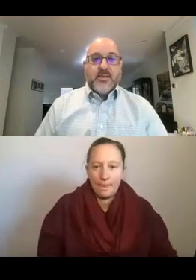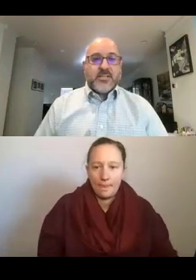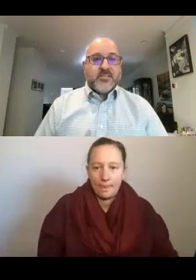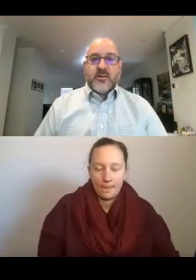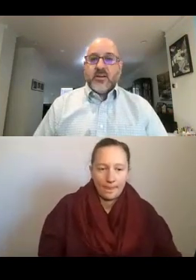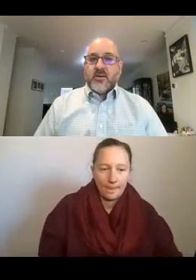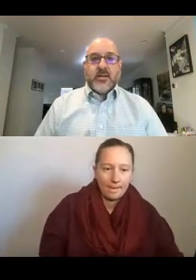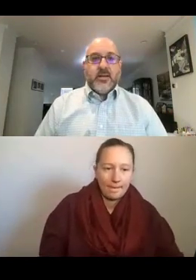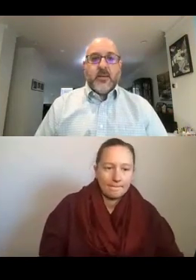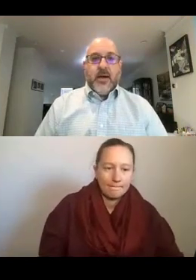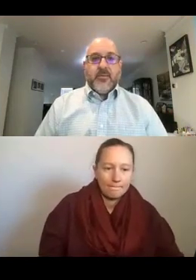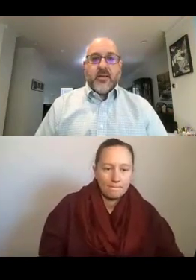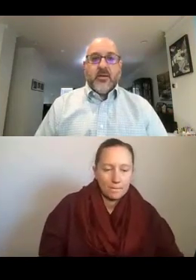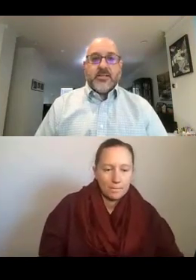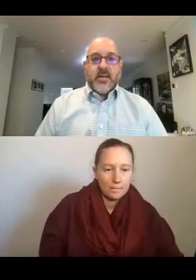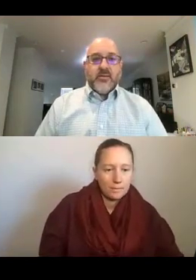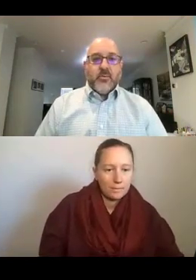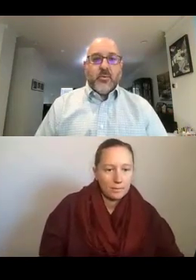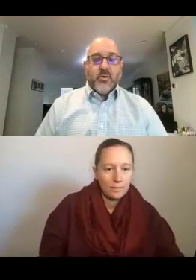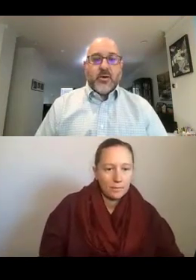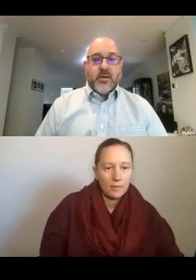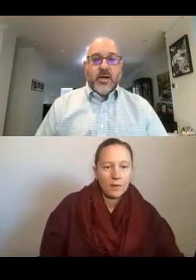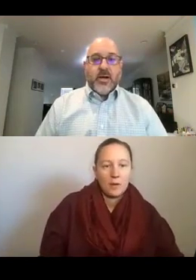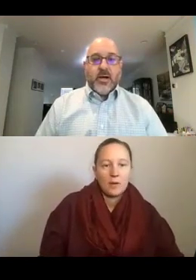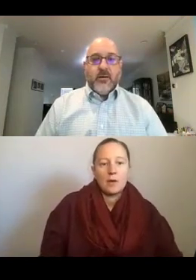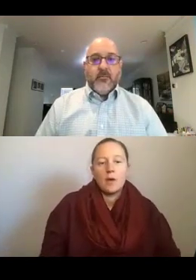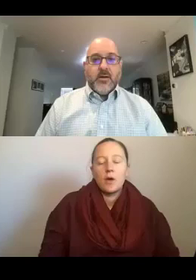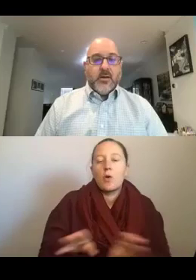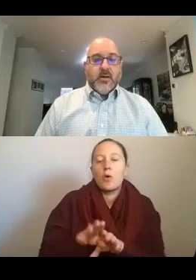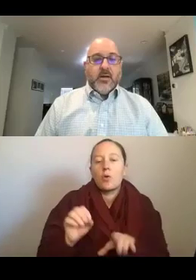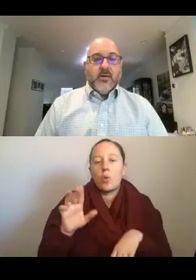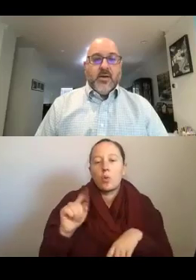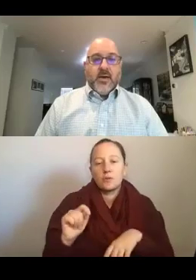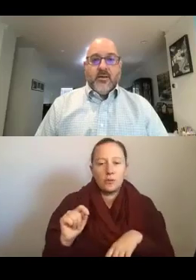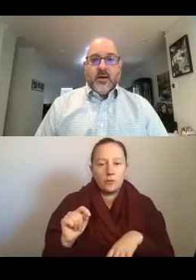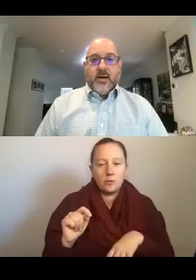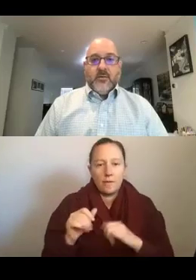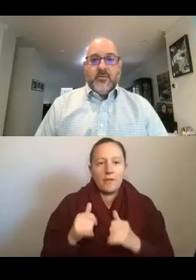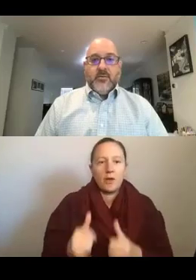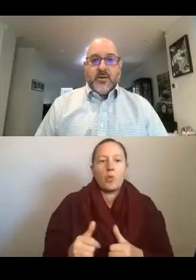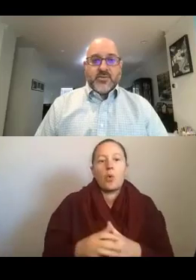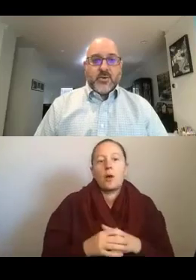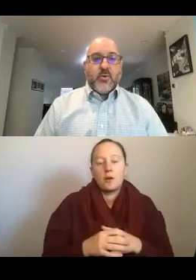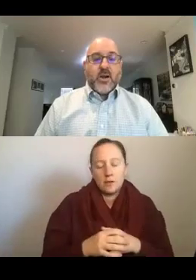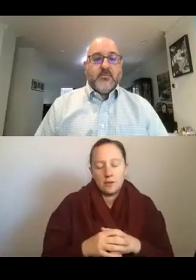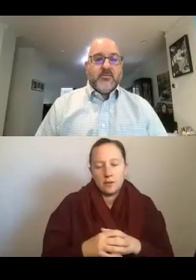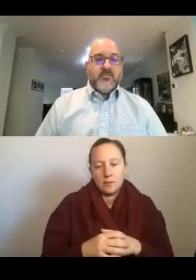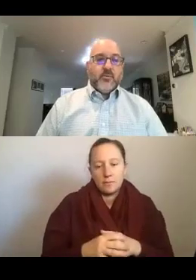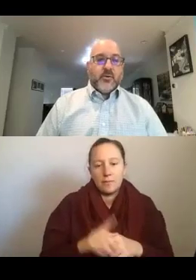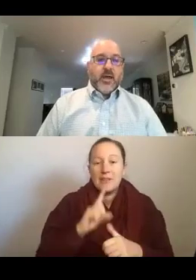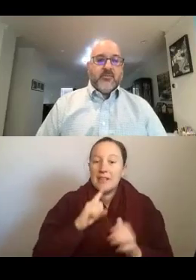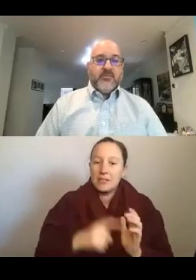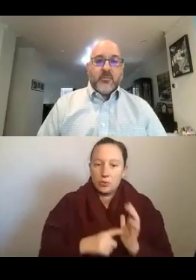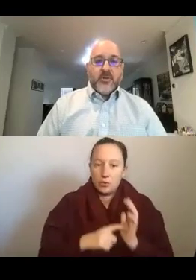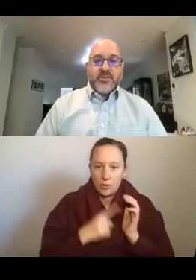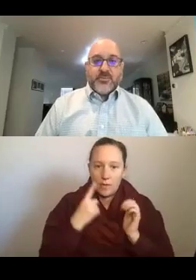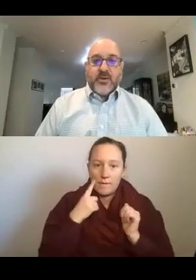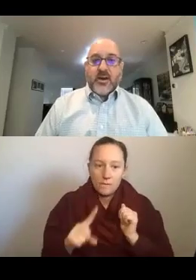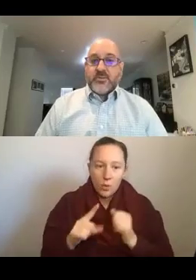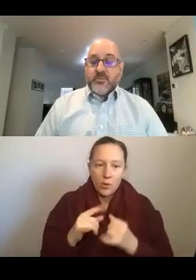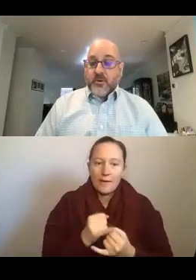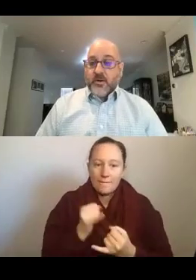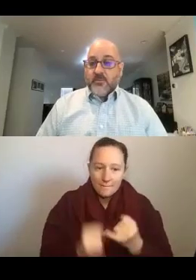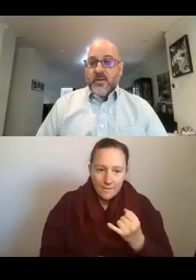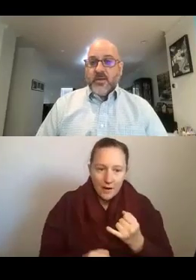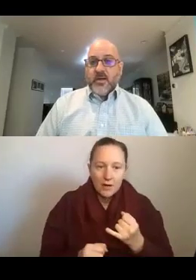And then this just very quickly about the closeout of the award, that there is a requirement for a final research